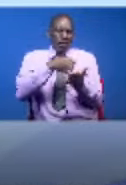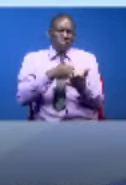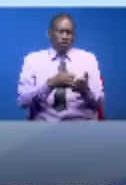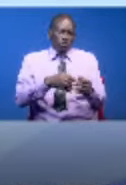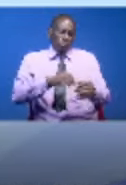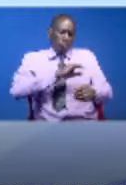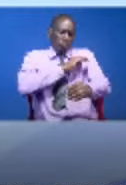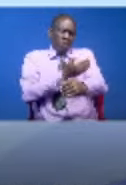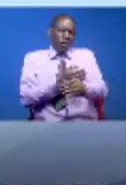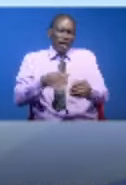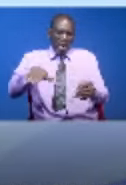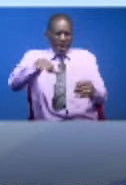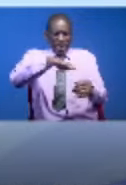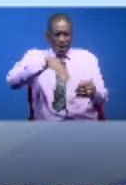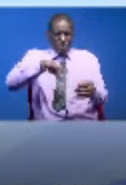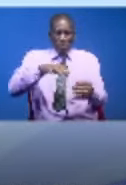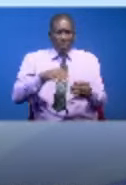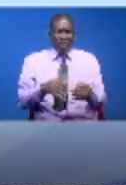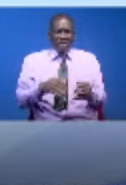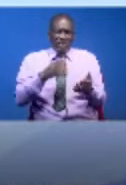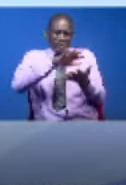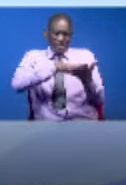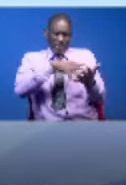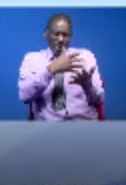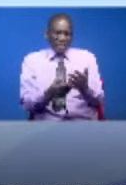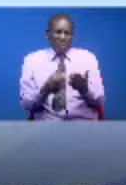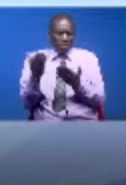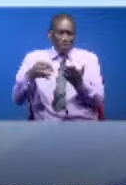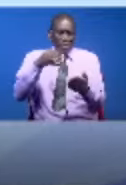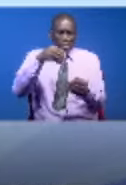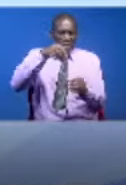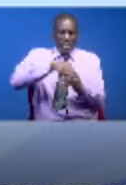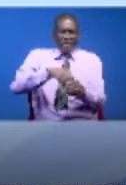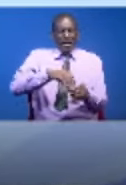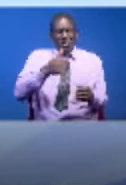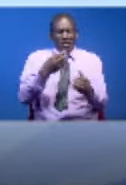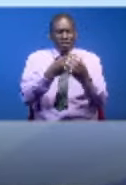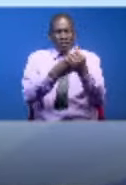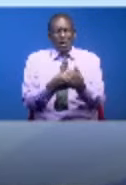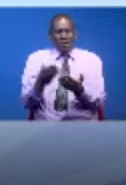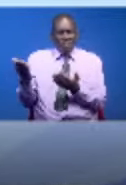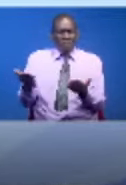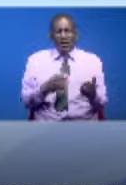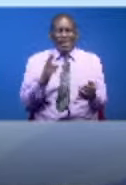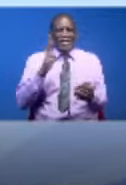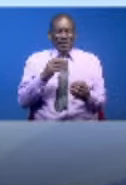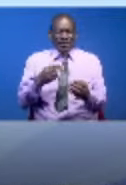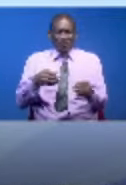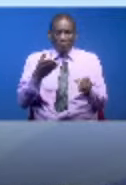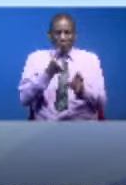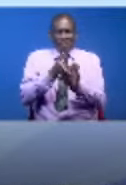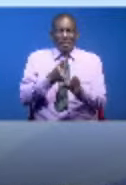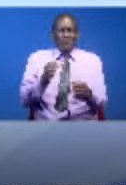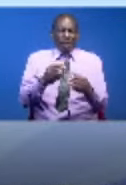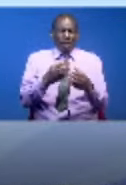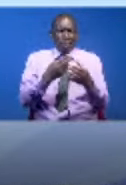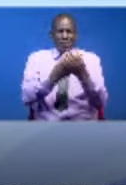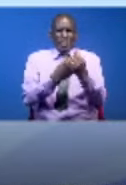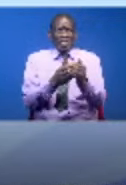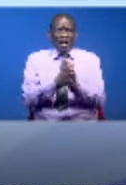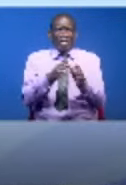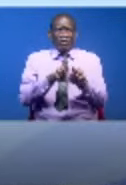in-house around the structuring, bringing in additional partners, bringing in risk participant partners, and even hedging